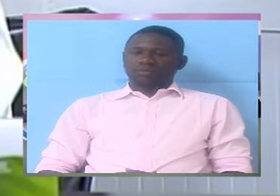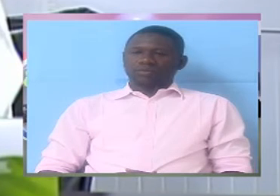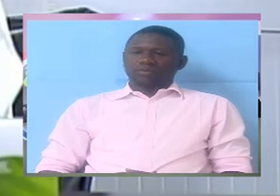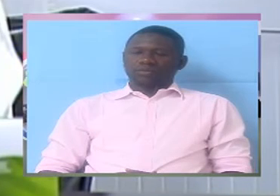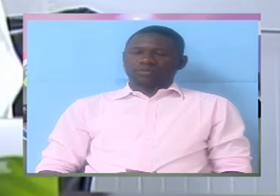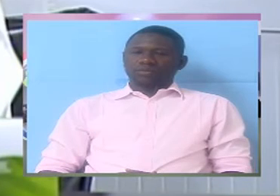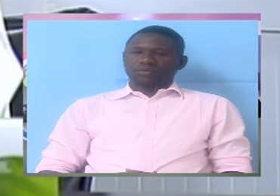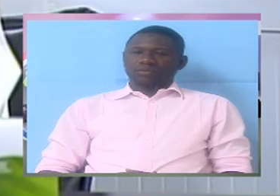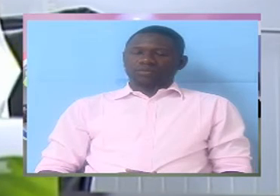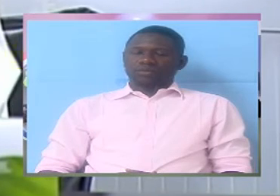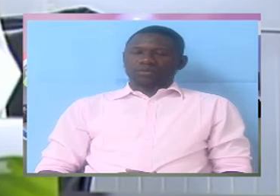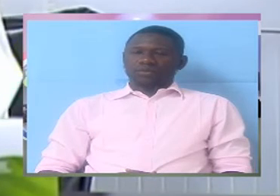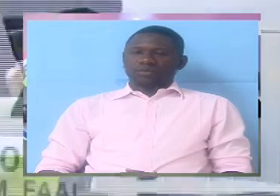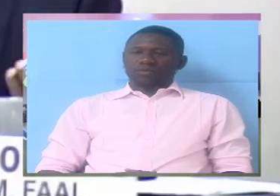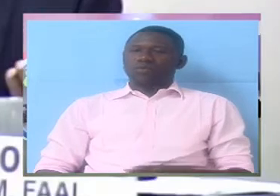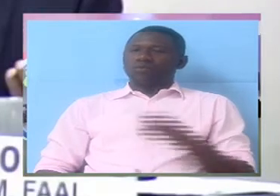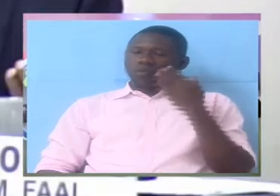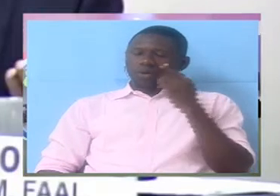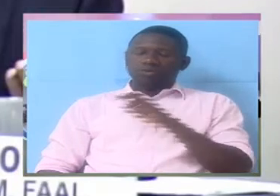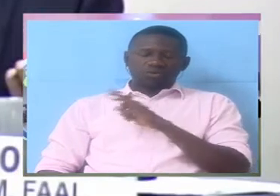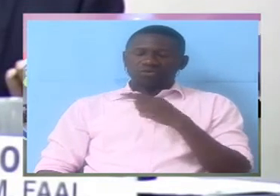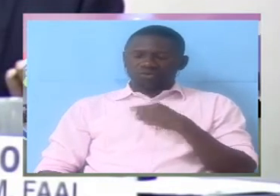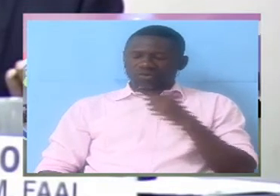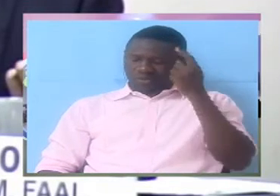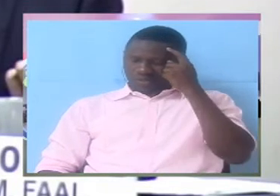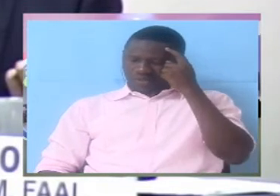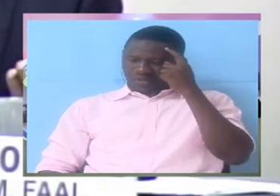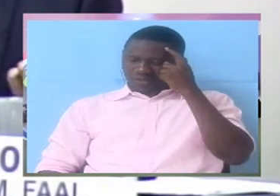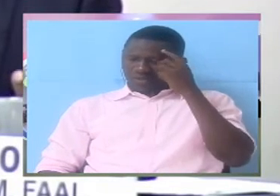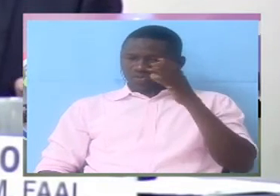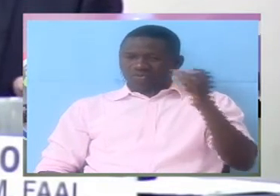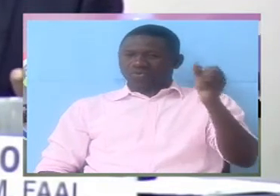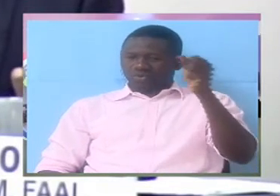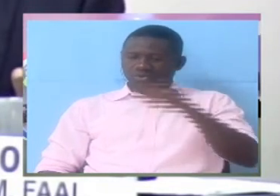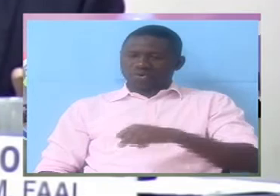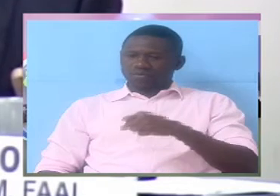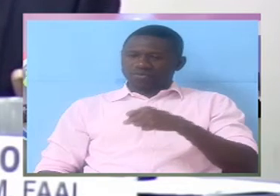when I was not even expecting to come.